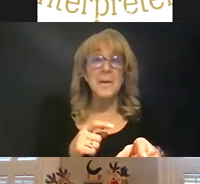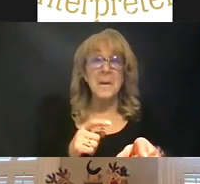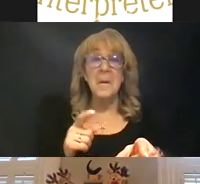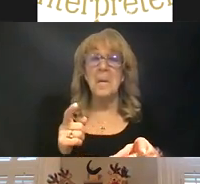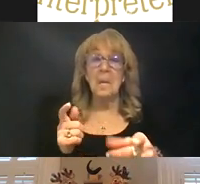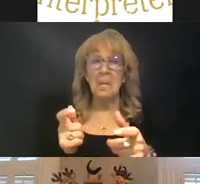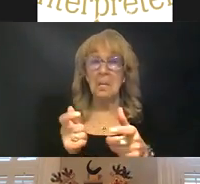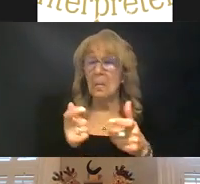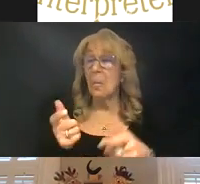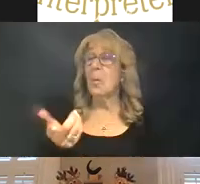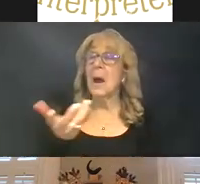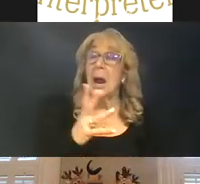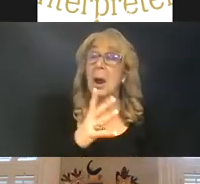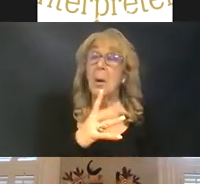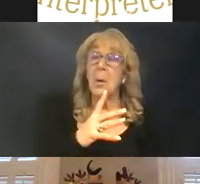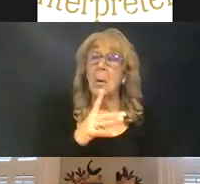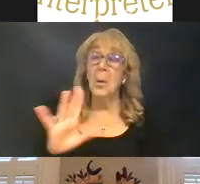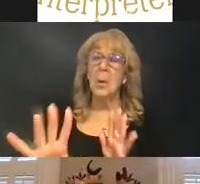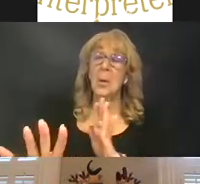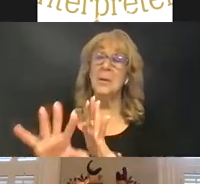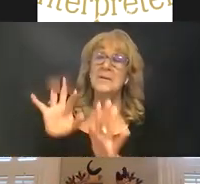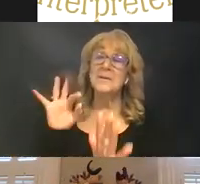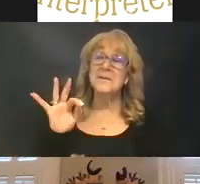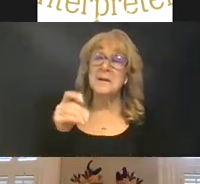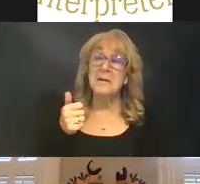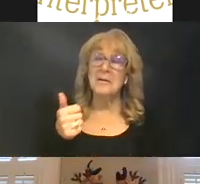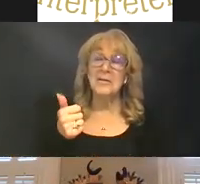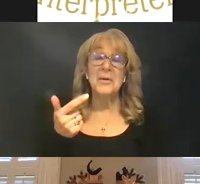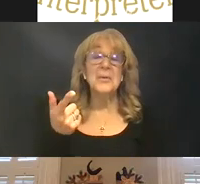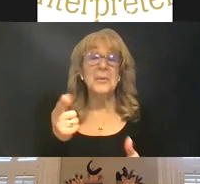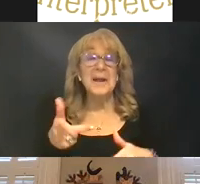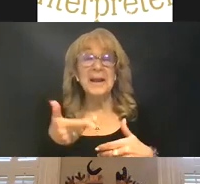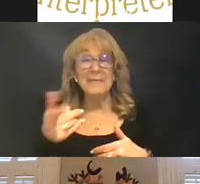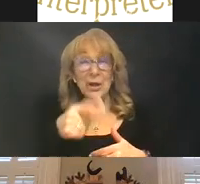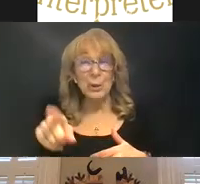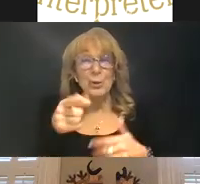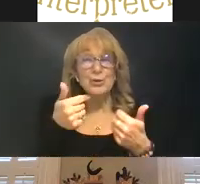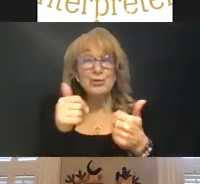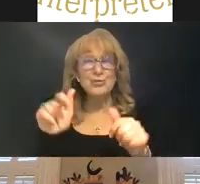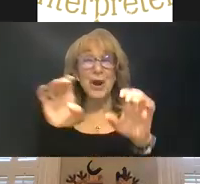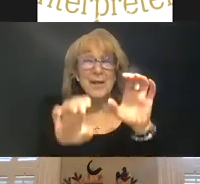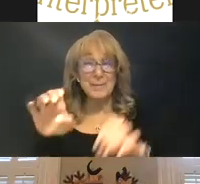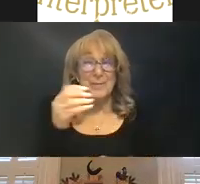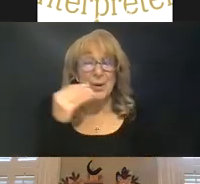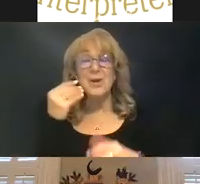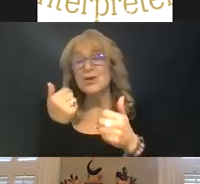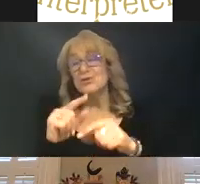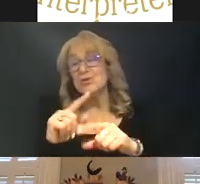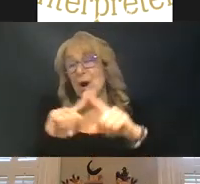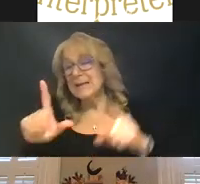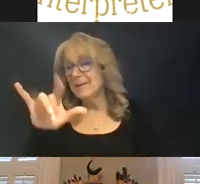discovery. So we invite you guys to try these experiments at home. You can try different liquids that you